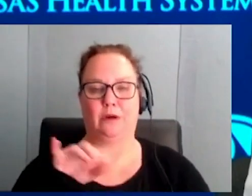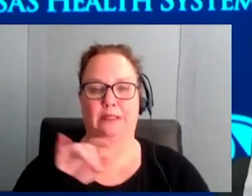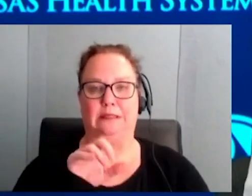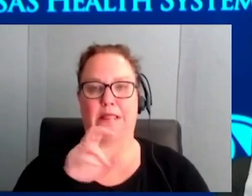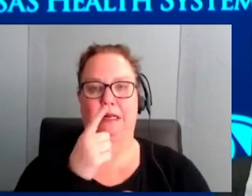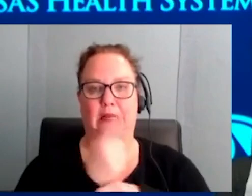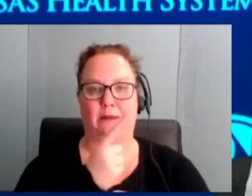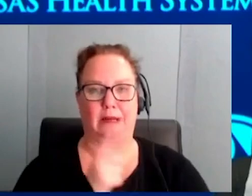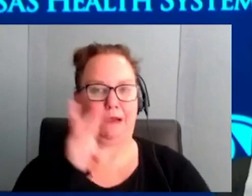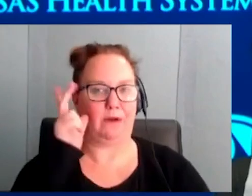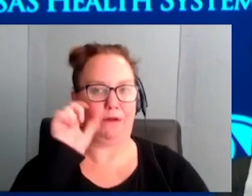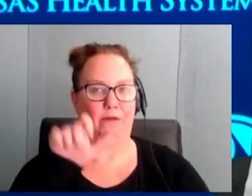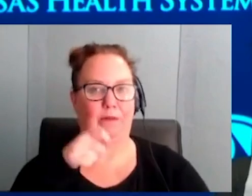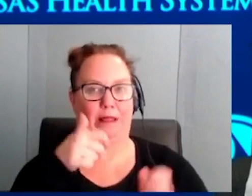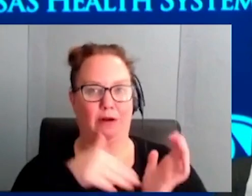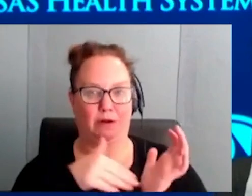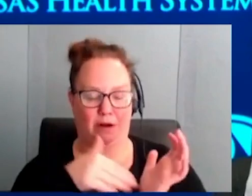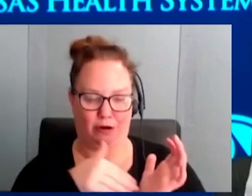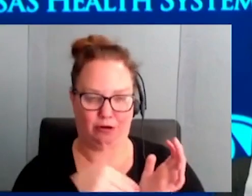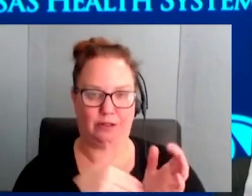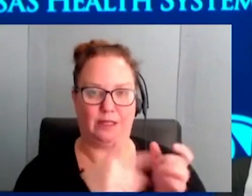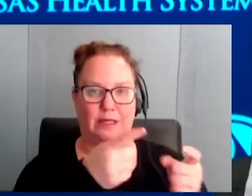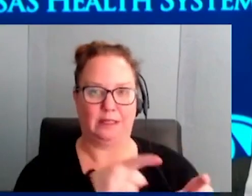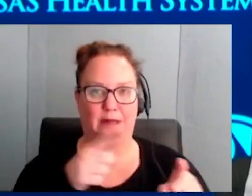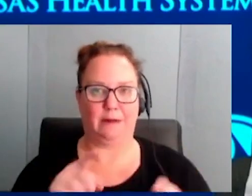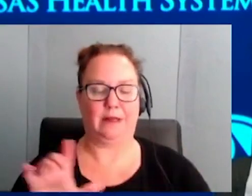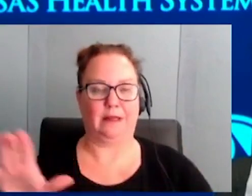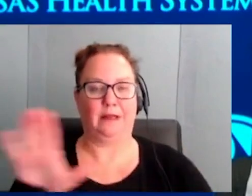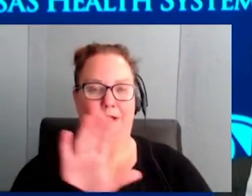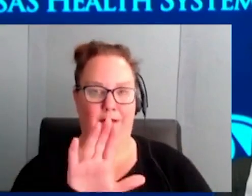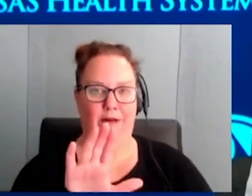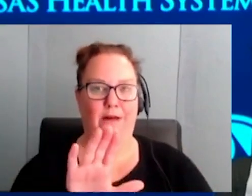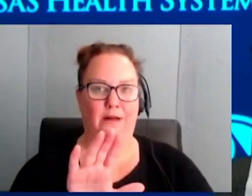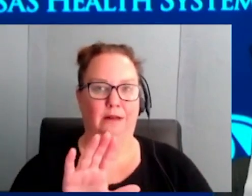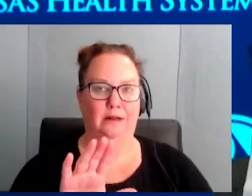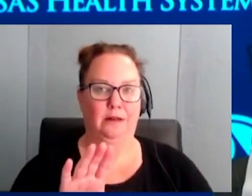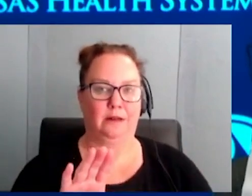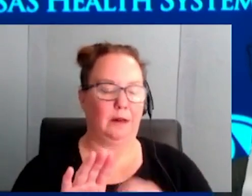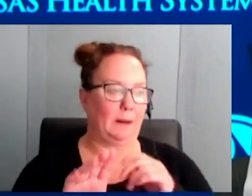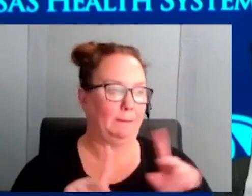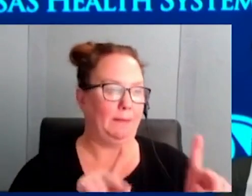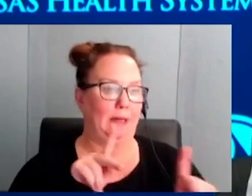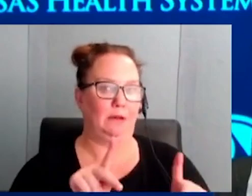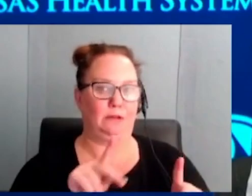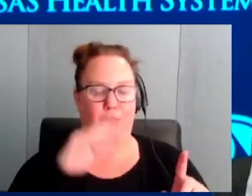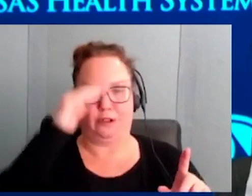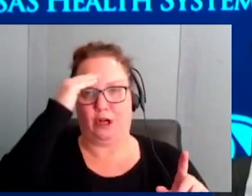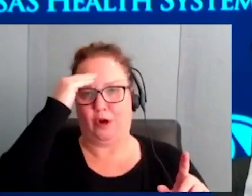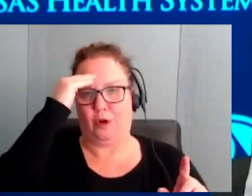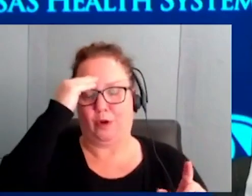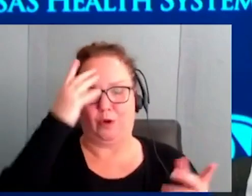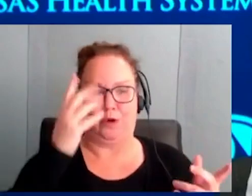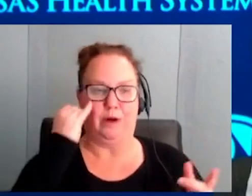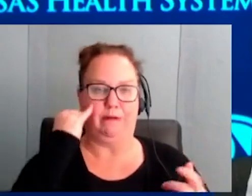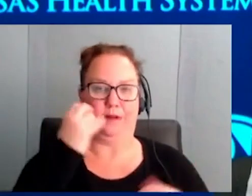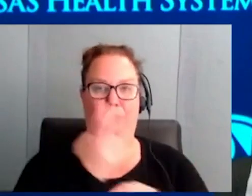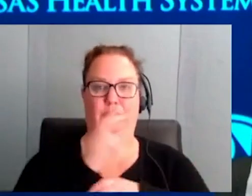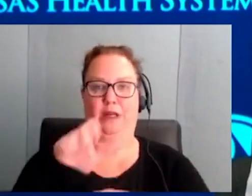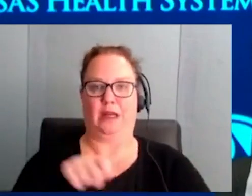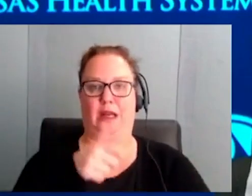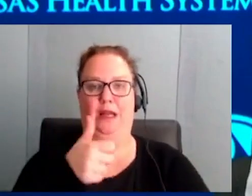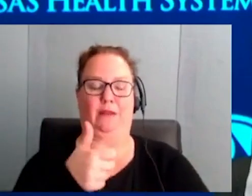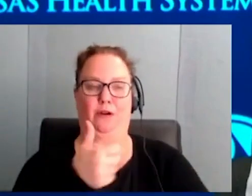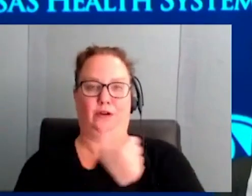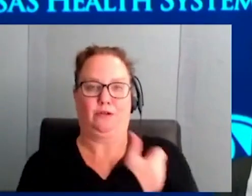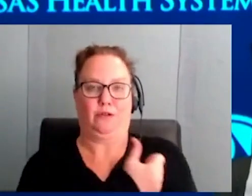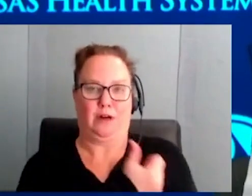other physicians as well that this is pretty common in their practices as well. So people should be mindful that if they are using any kind of drug,